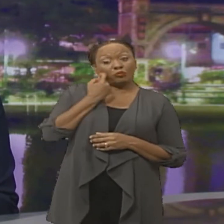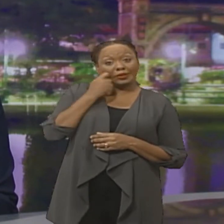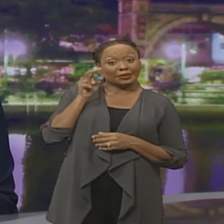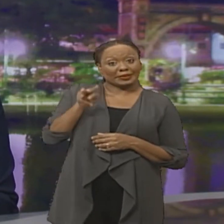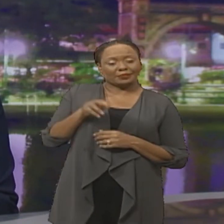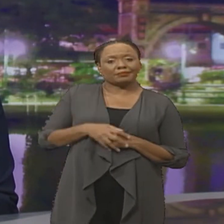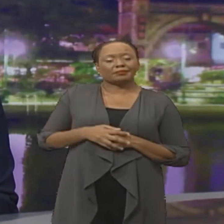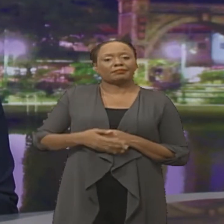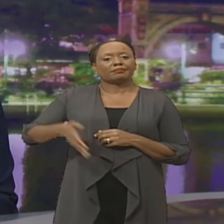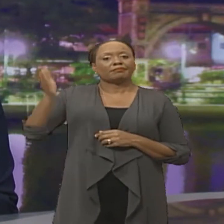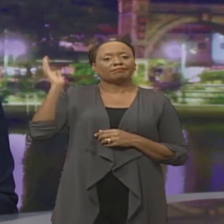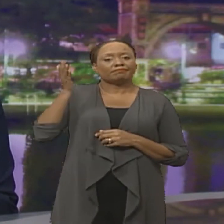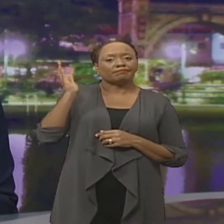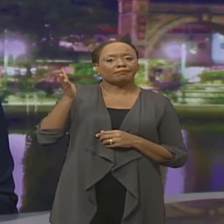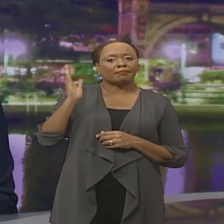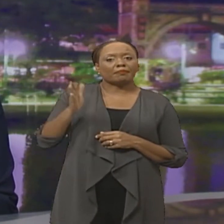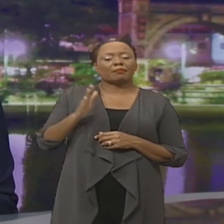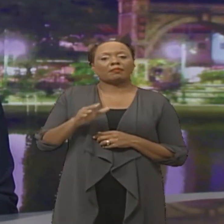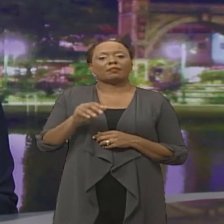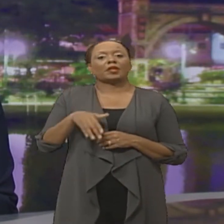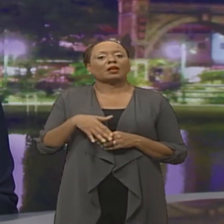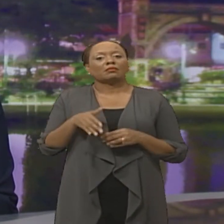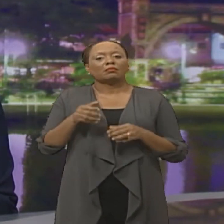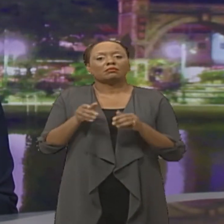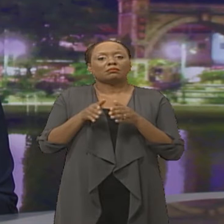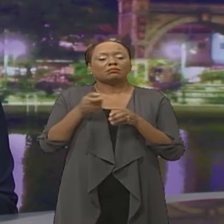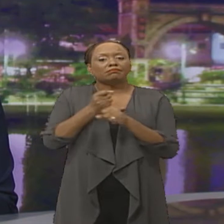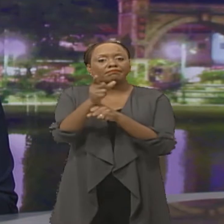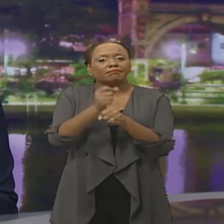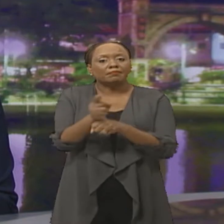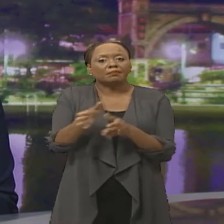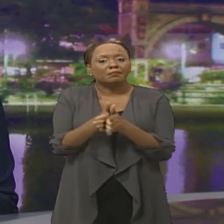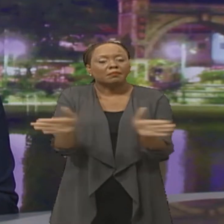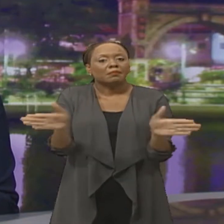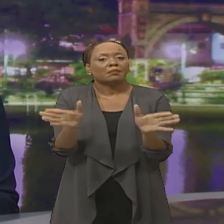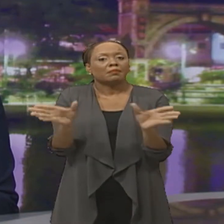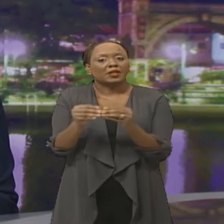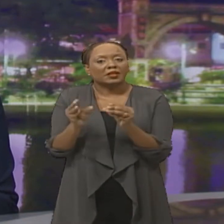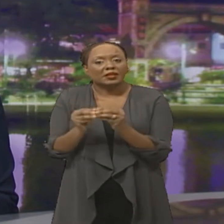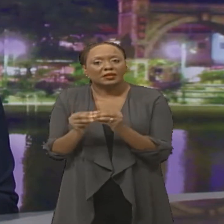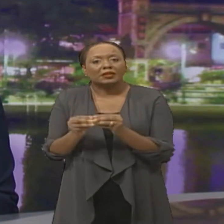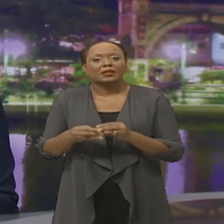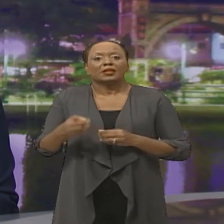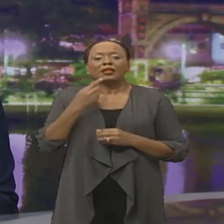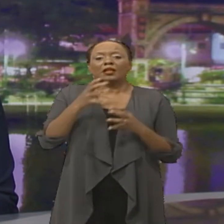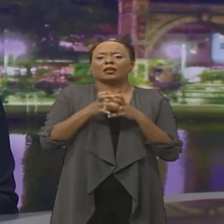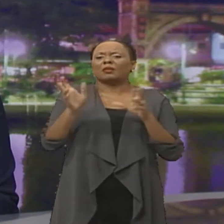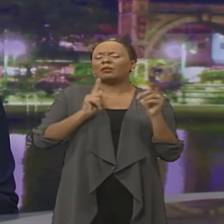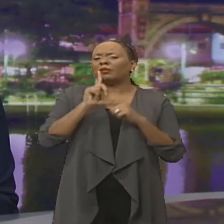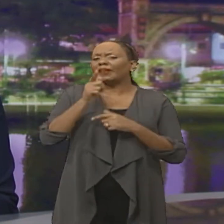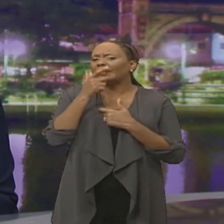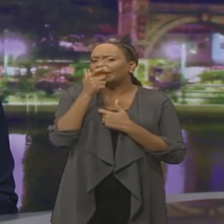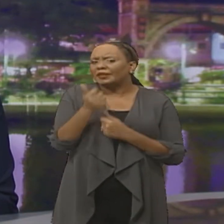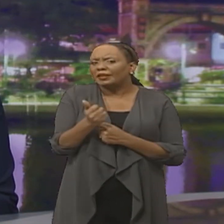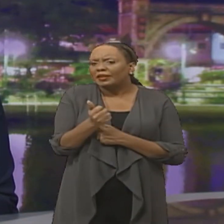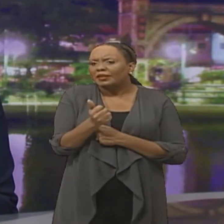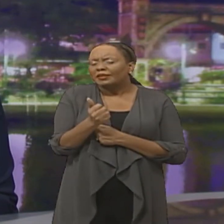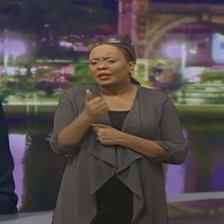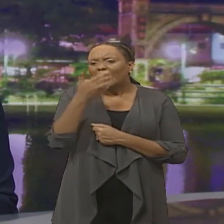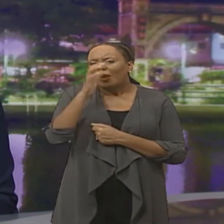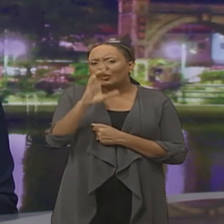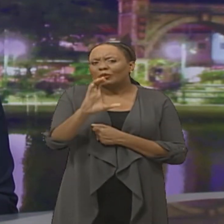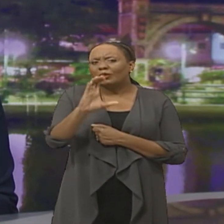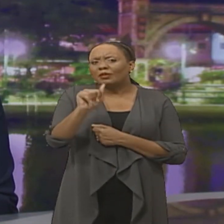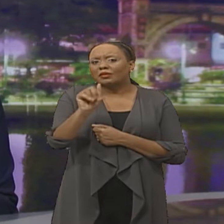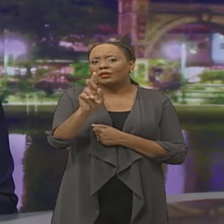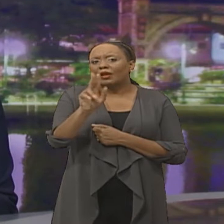during BIMAP's recent annual general meeting. She says that there is increasing interest in animation courses and a number of people have completed their national